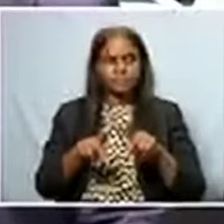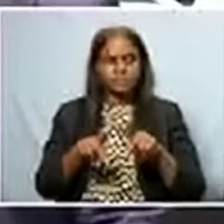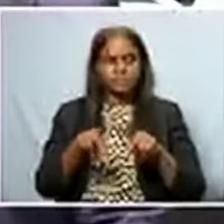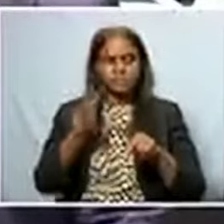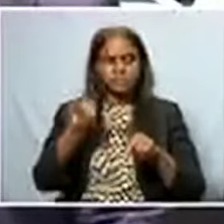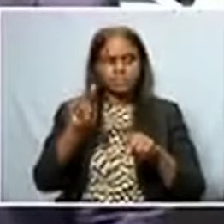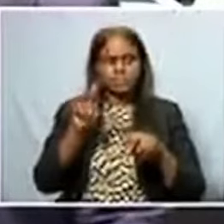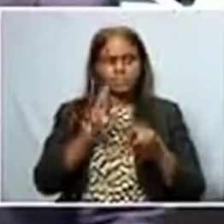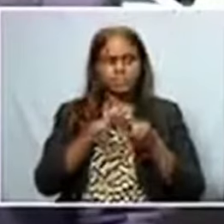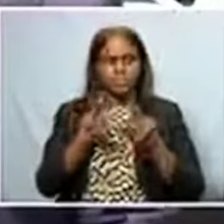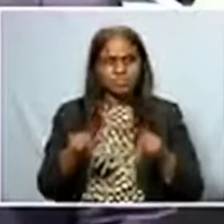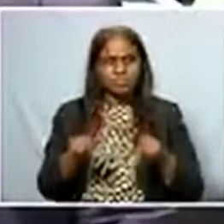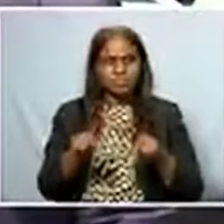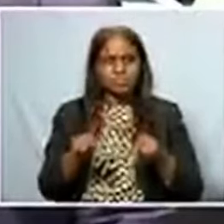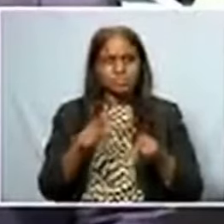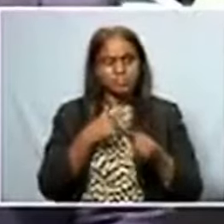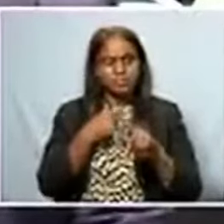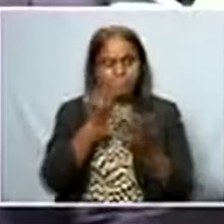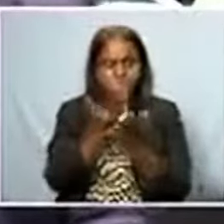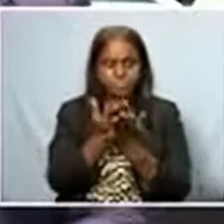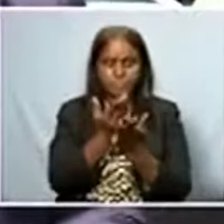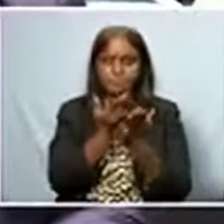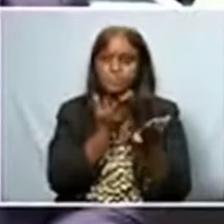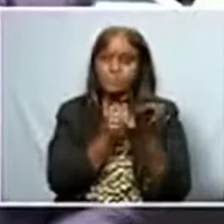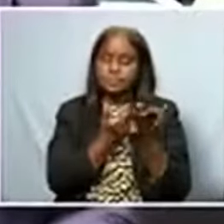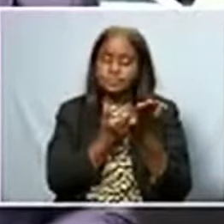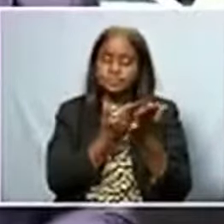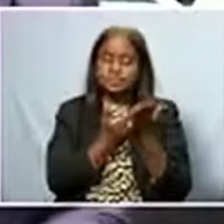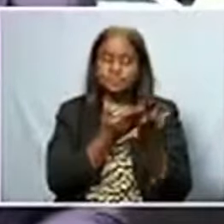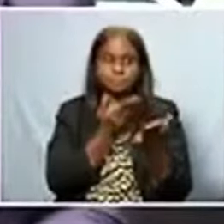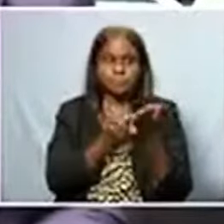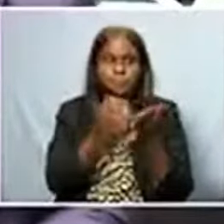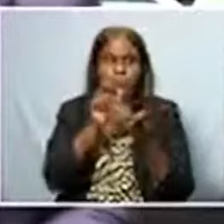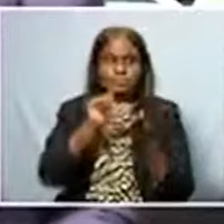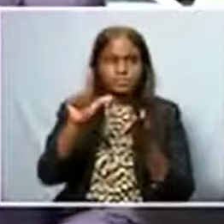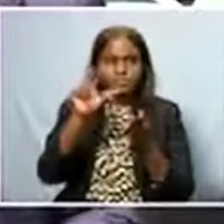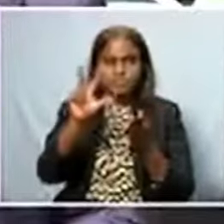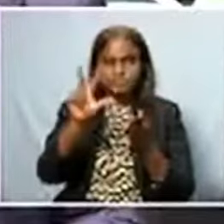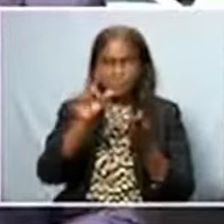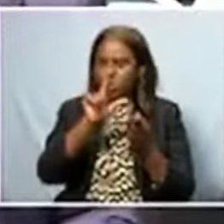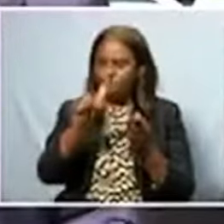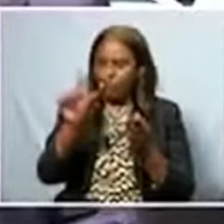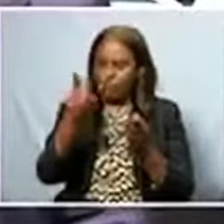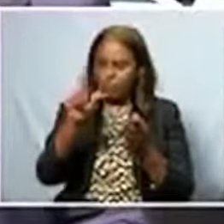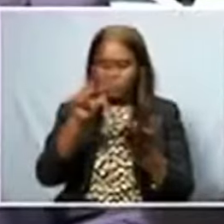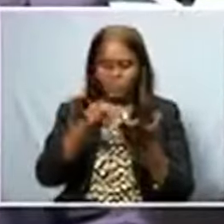Mr. Chairperson, I beg to move that